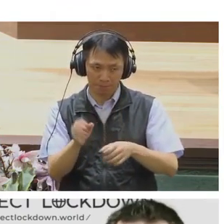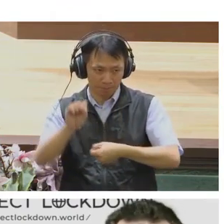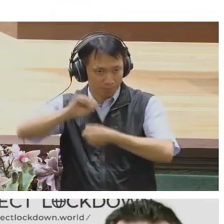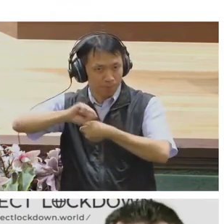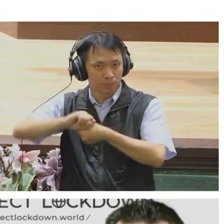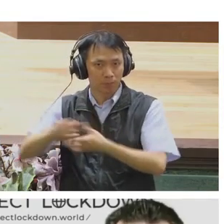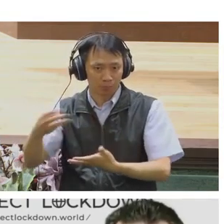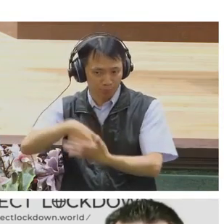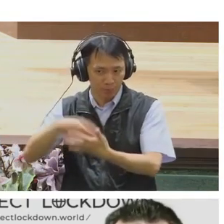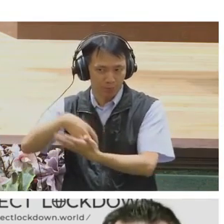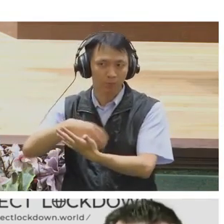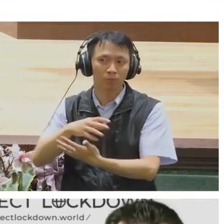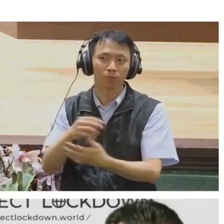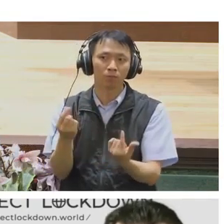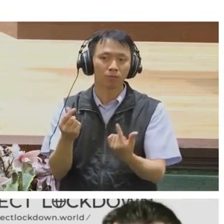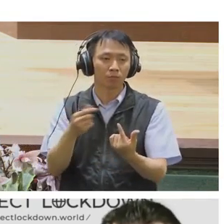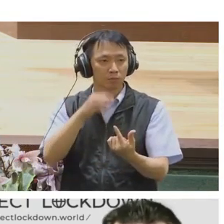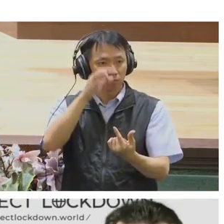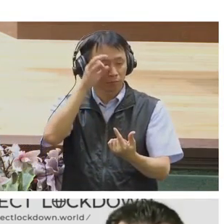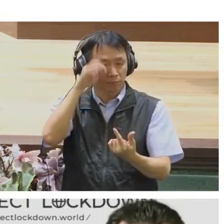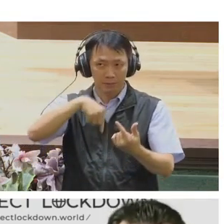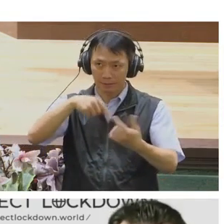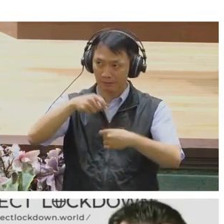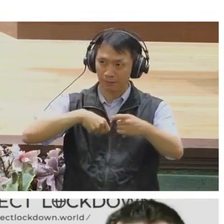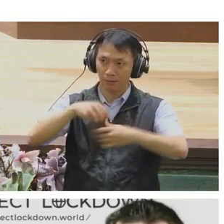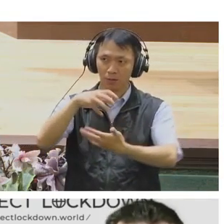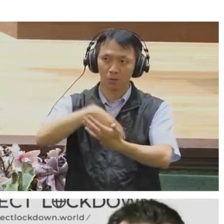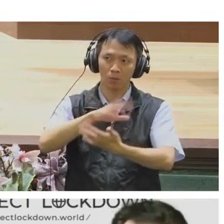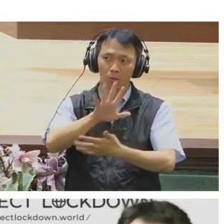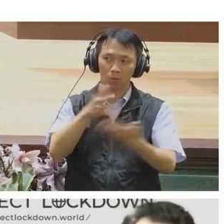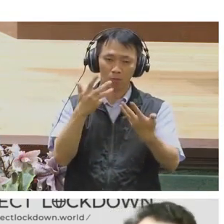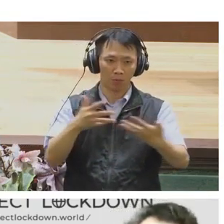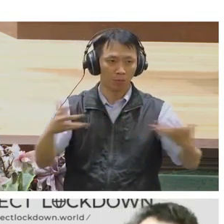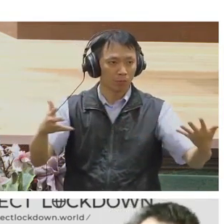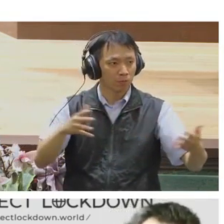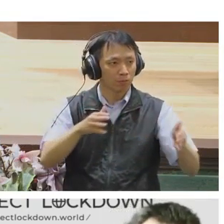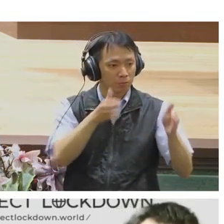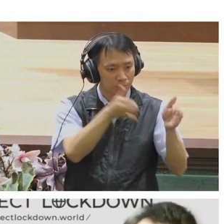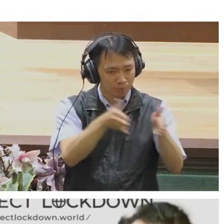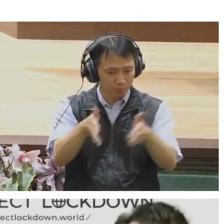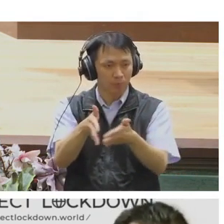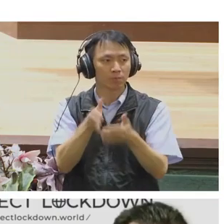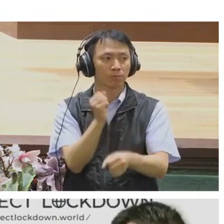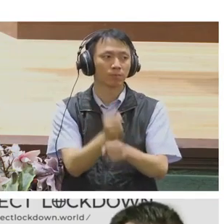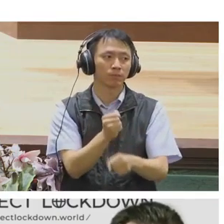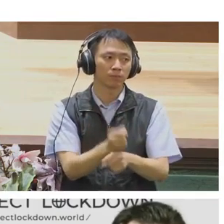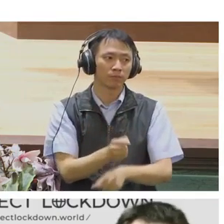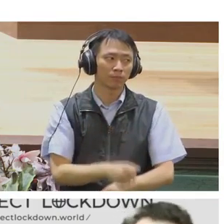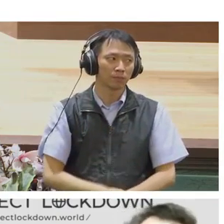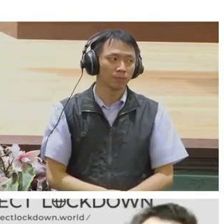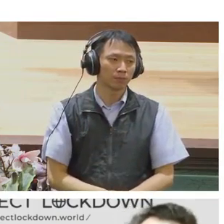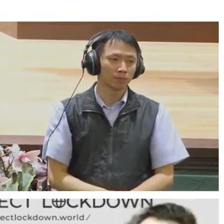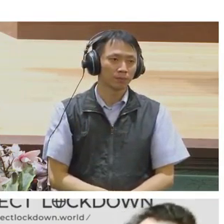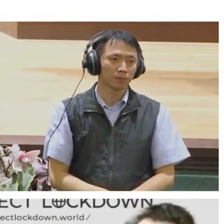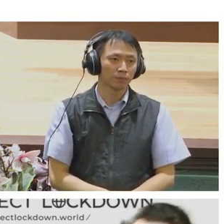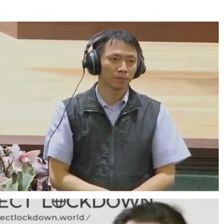that this project has a lot of potential to go in different directions. So Judy, if you could move forward.